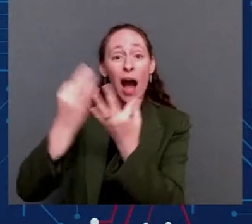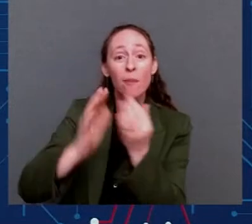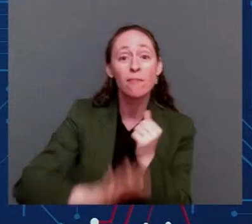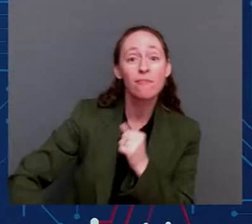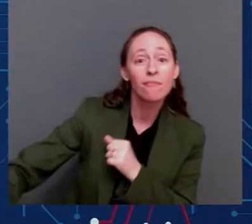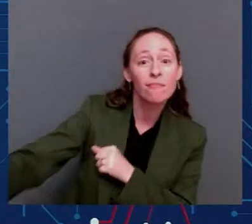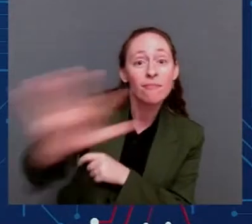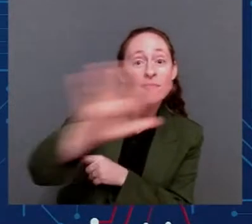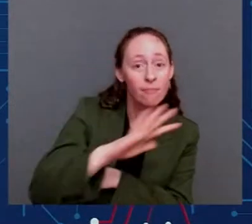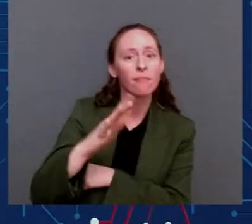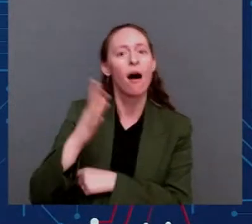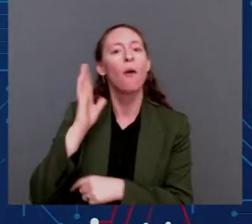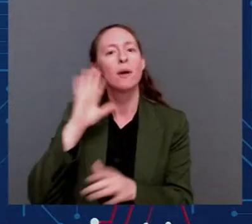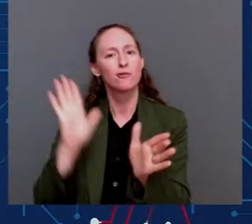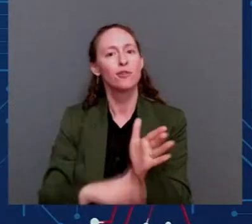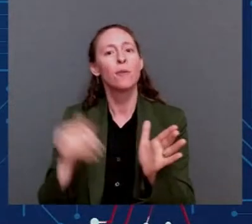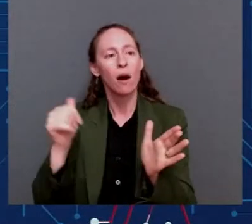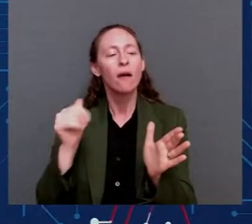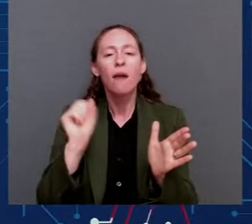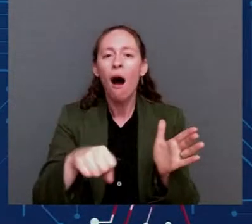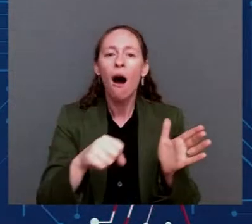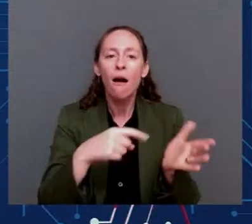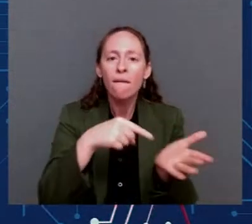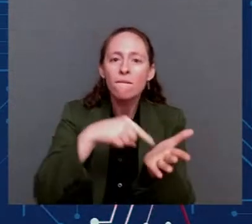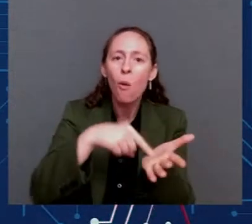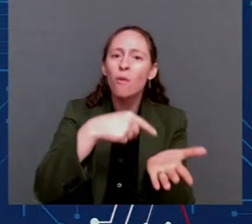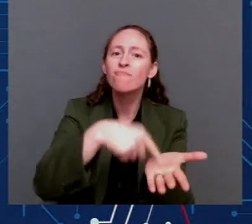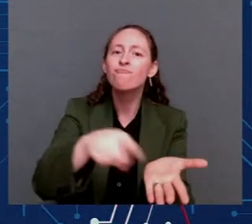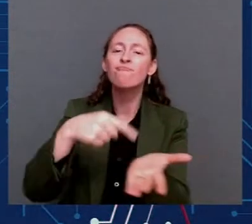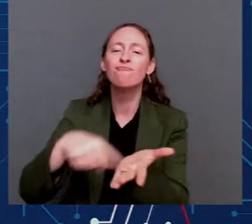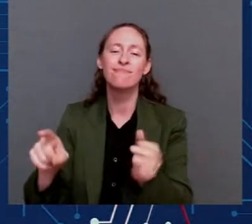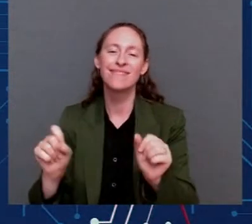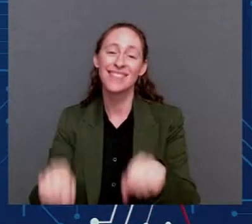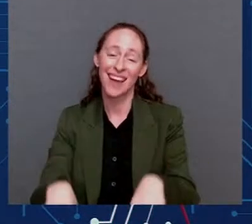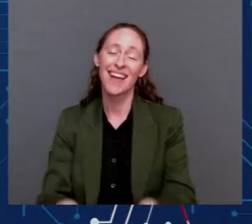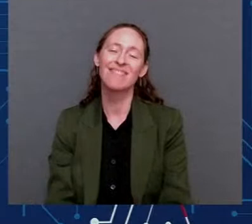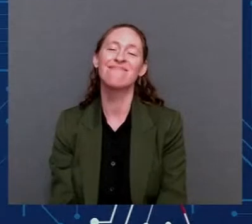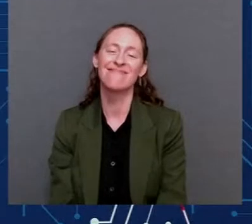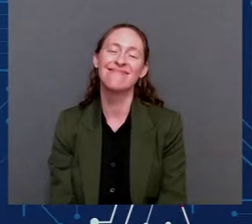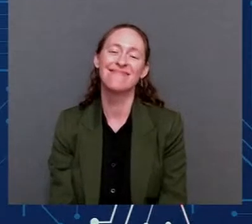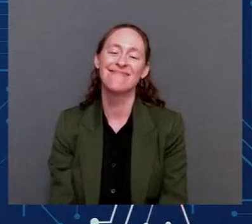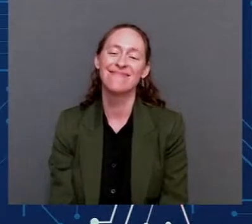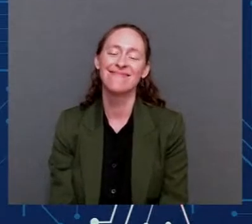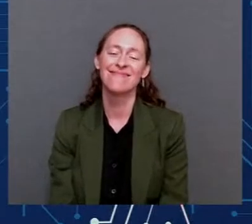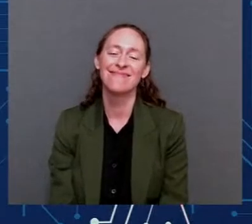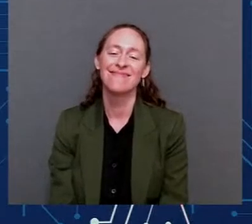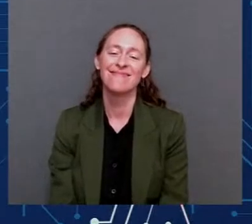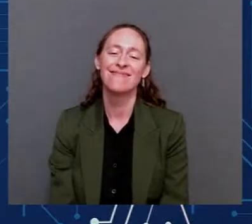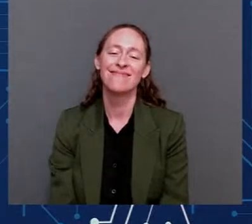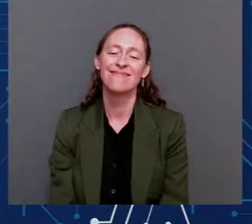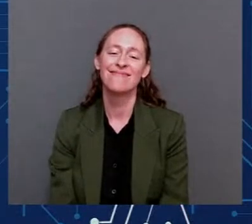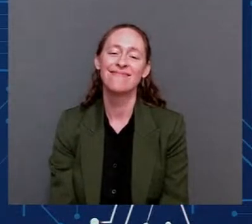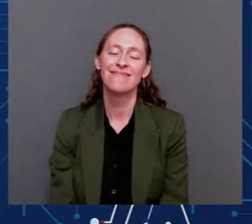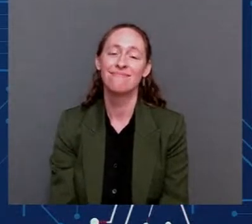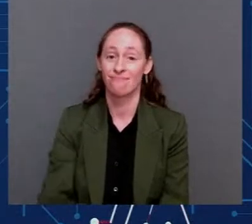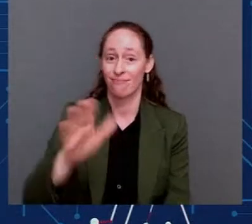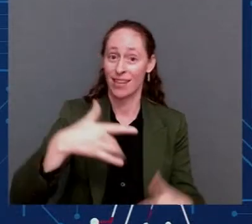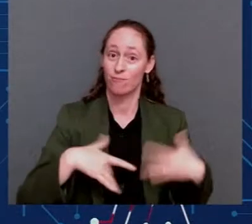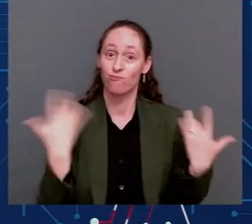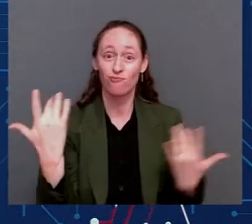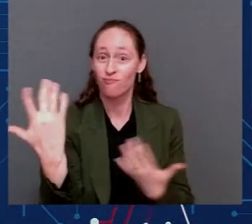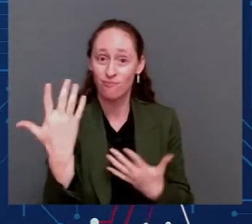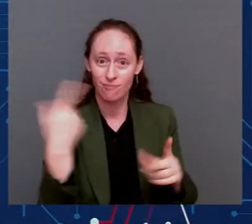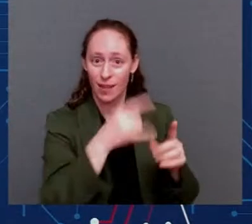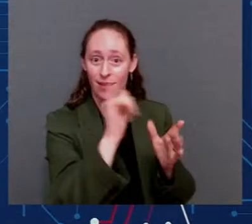I'm also particularly pleased that this legislation includes $2 billion specifically for legacy chips used